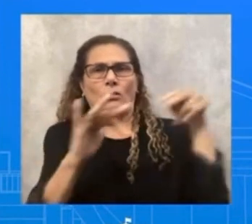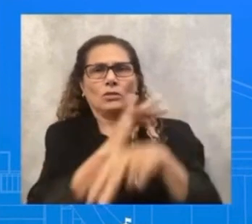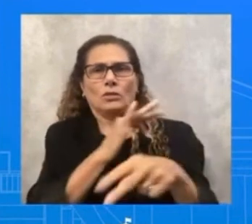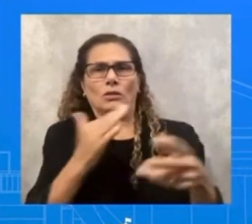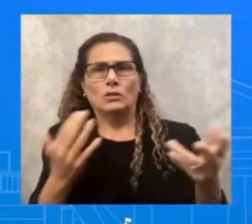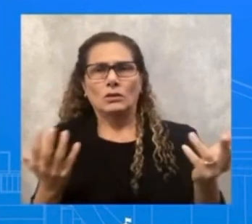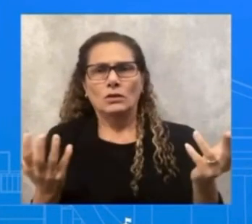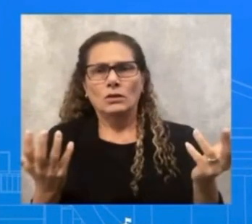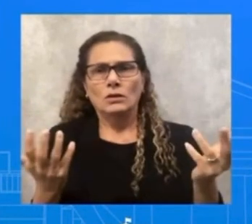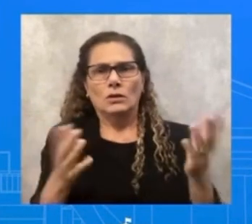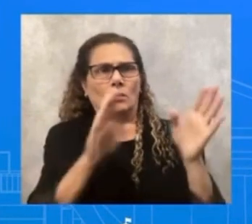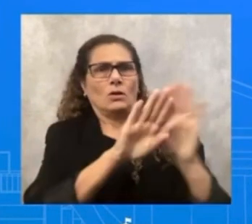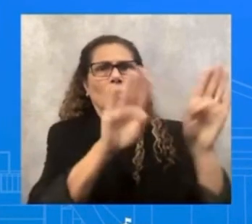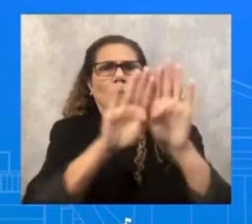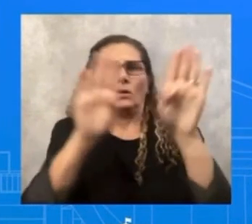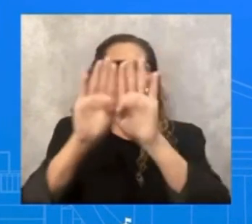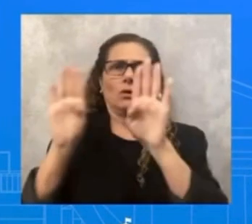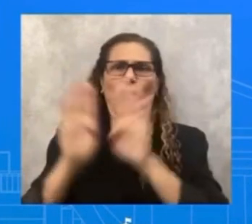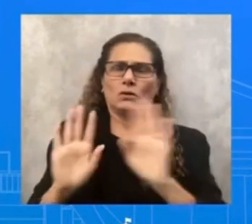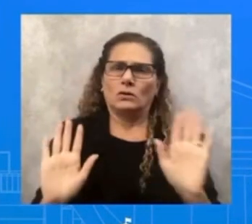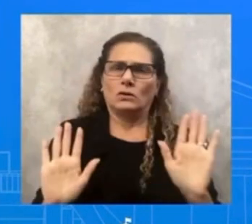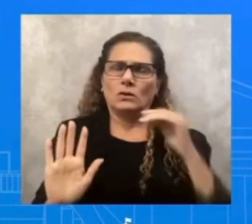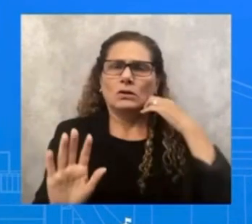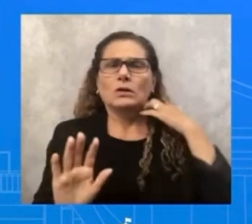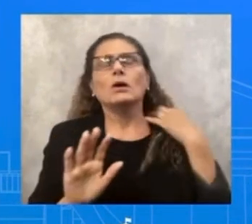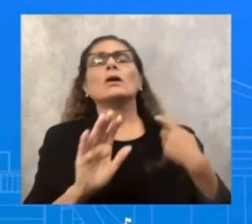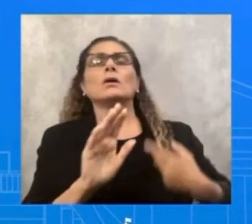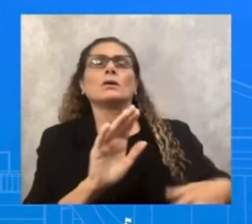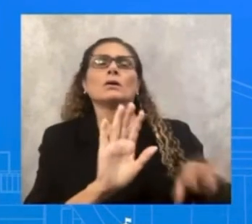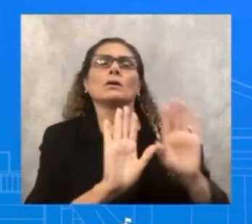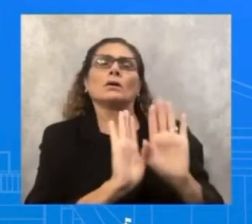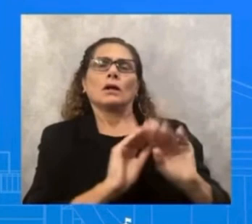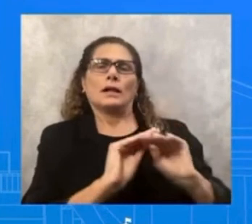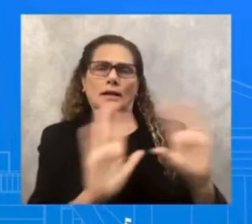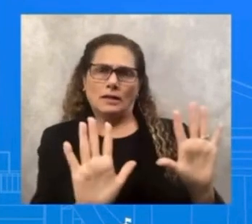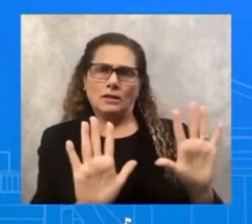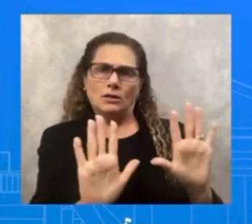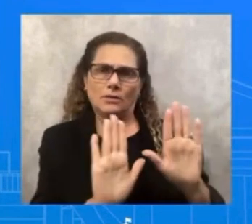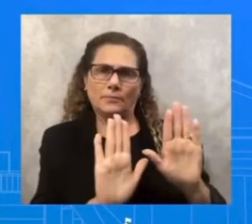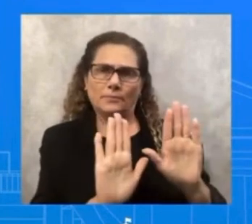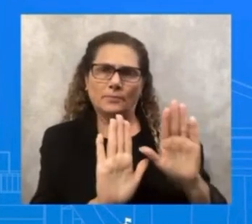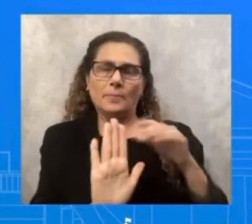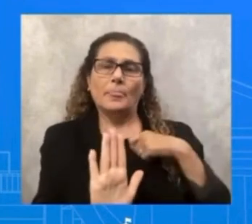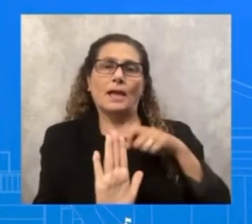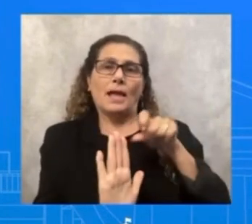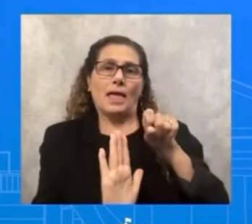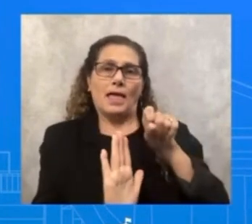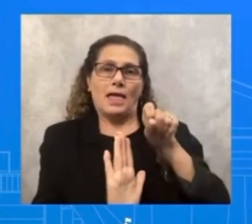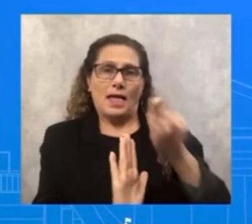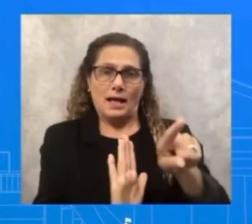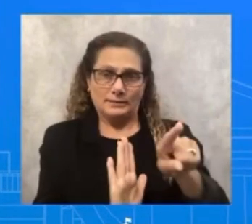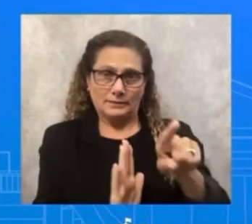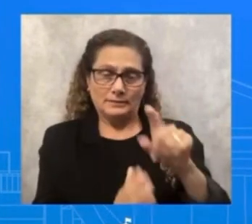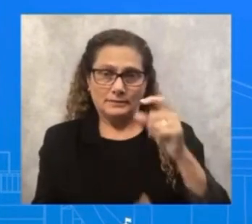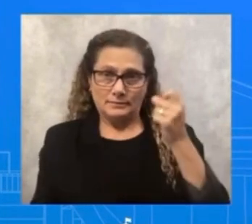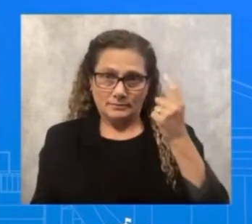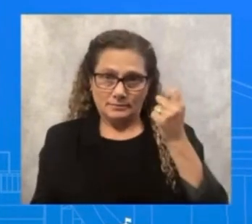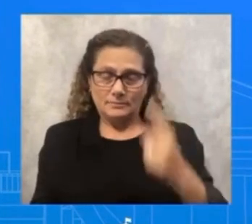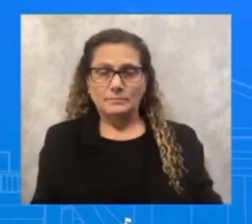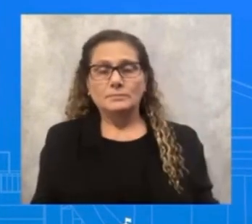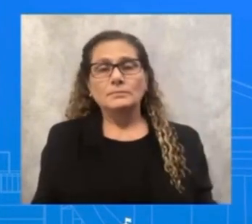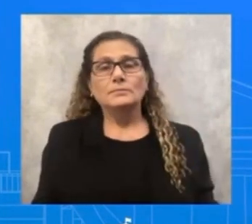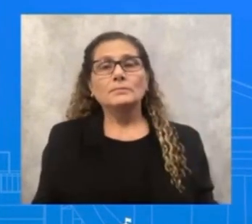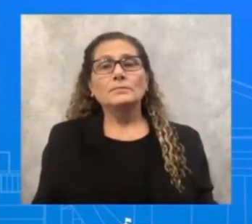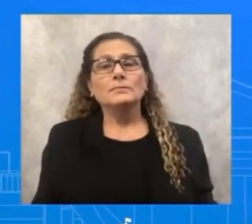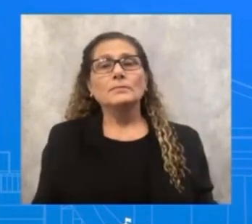From day one, I asked that the inspectors general convene, and we've done that under the leadership of the